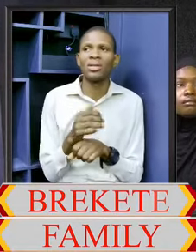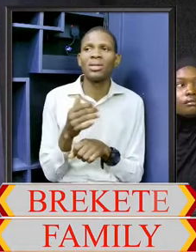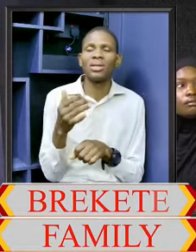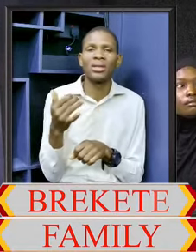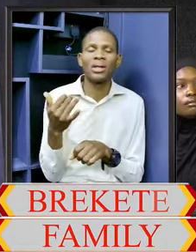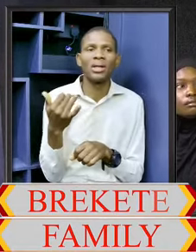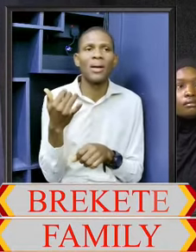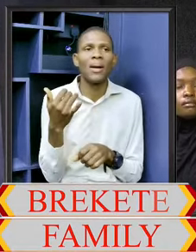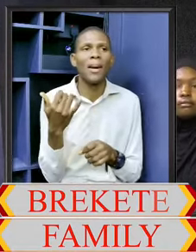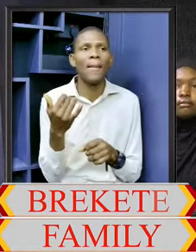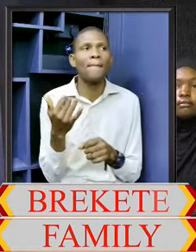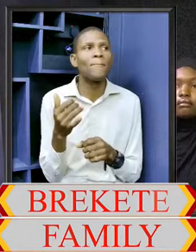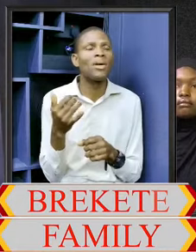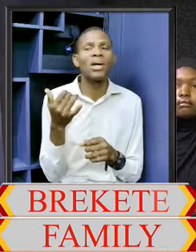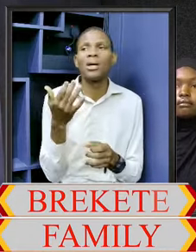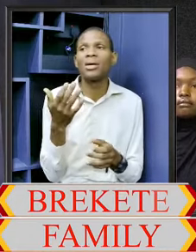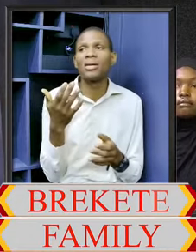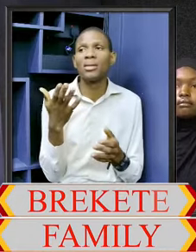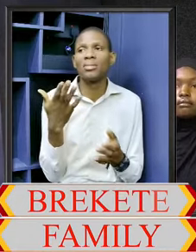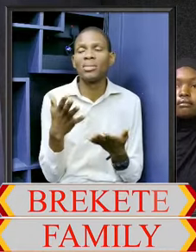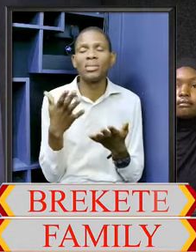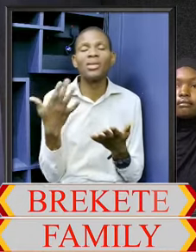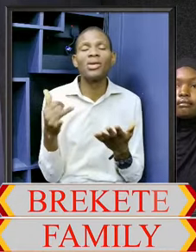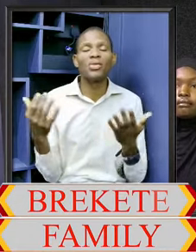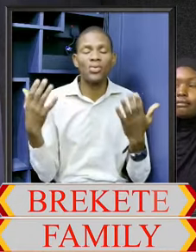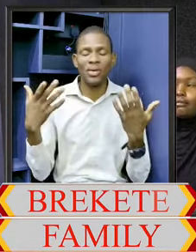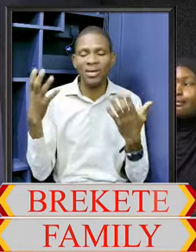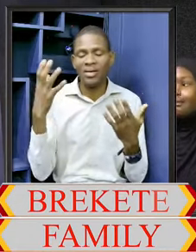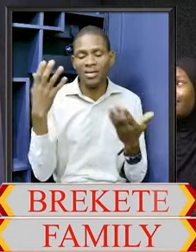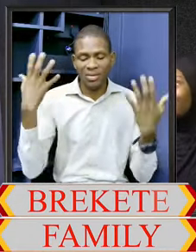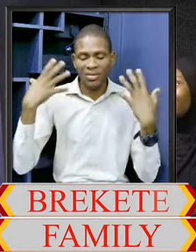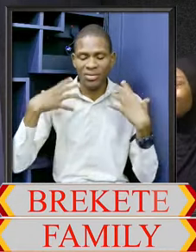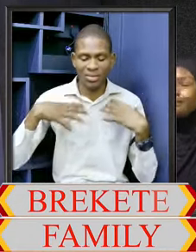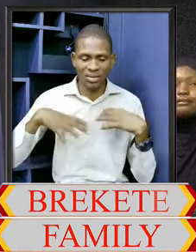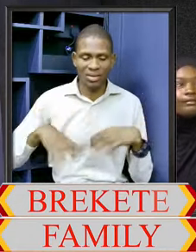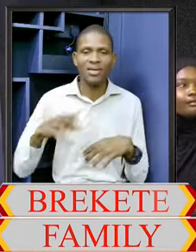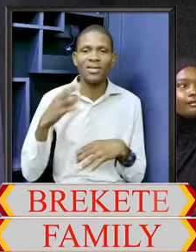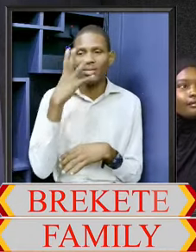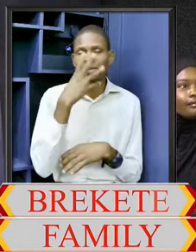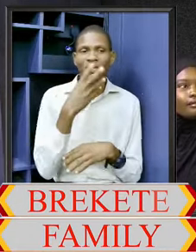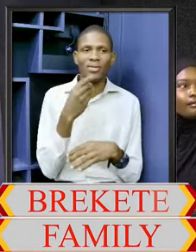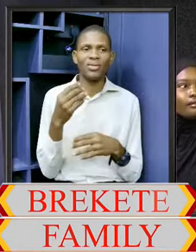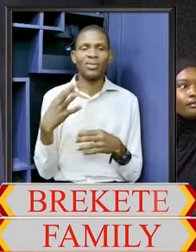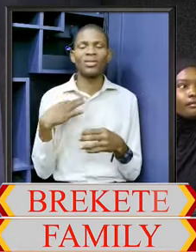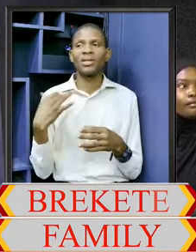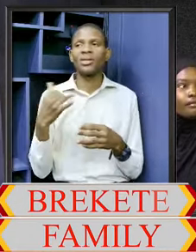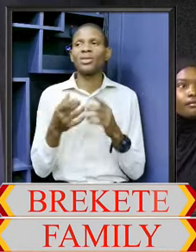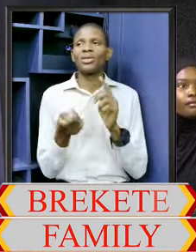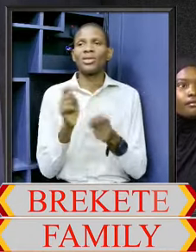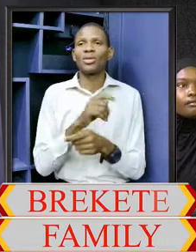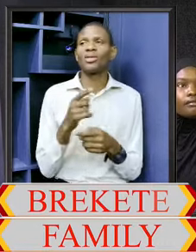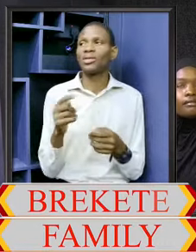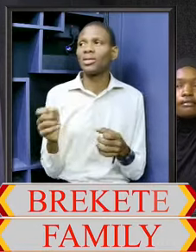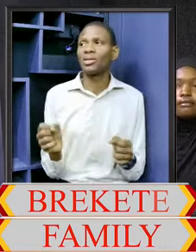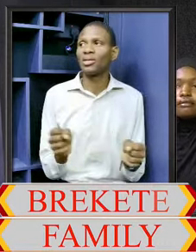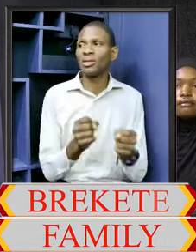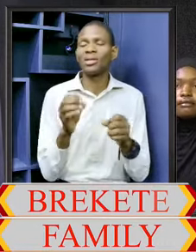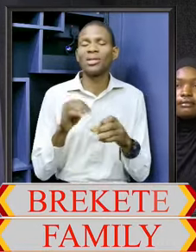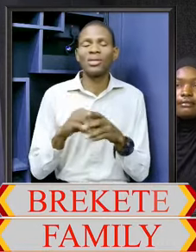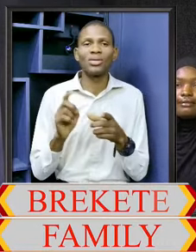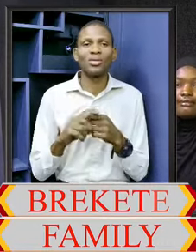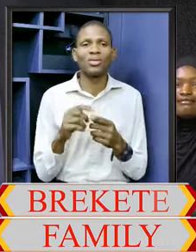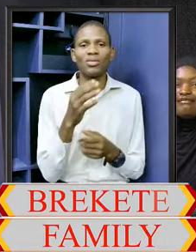girl. Duty then there now. They wear beautiful clothes. Now they go come turn the street to flower, flower, flower with their clothes. Okay. Now me they call them flower